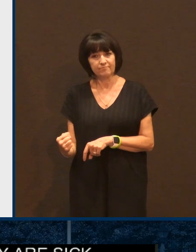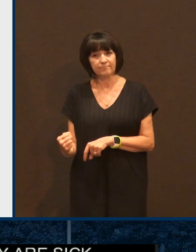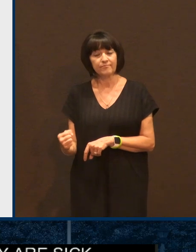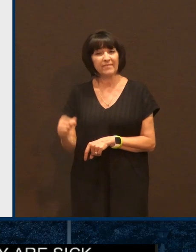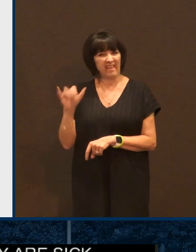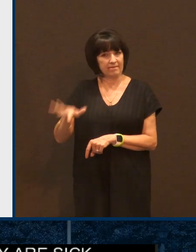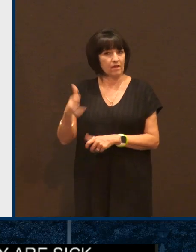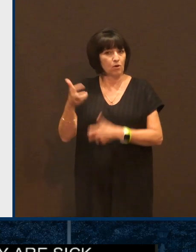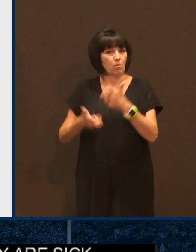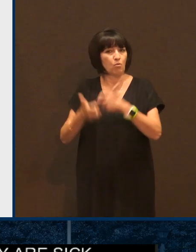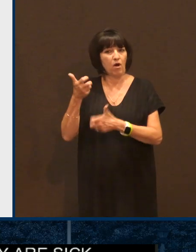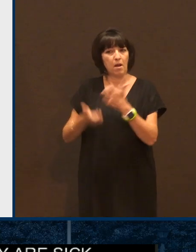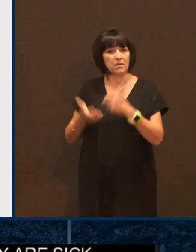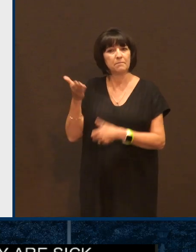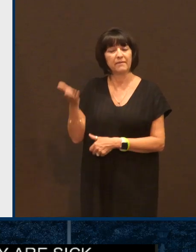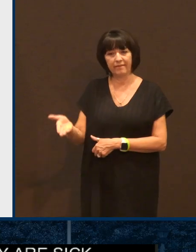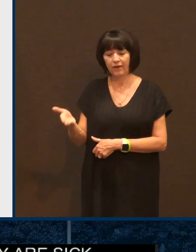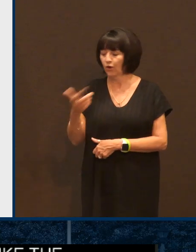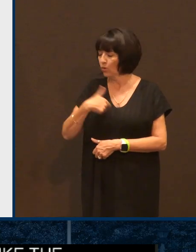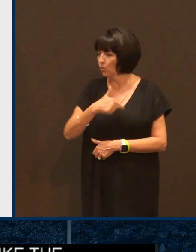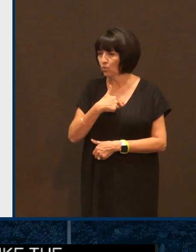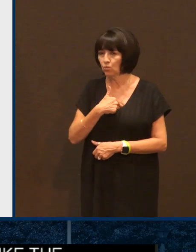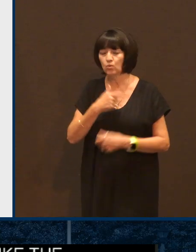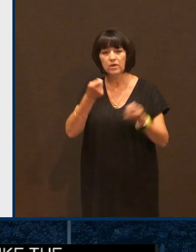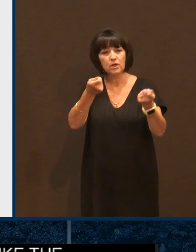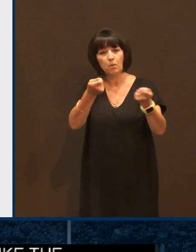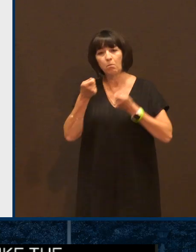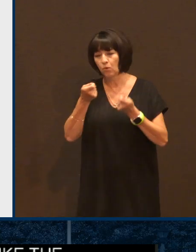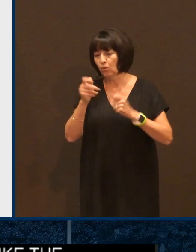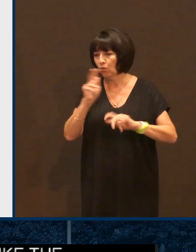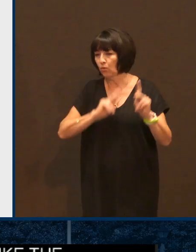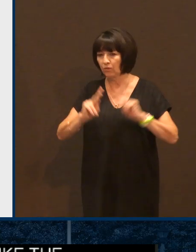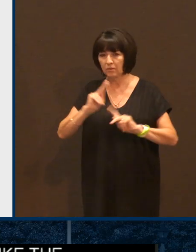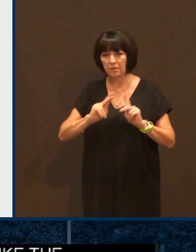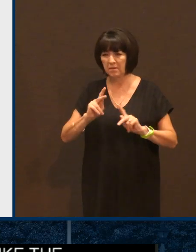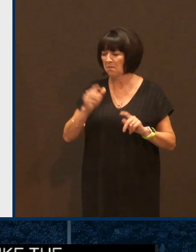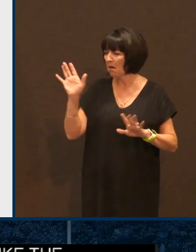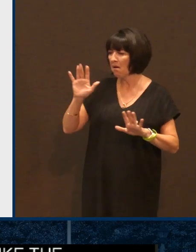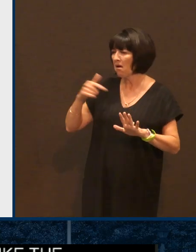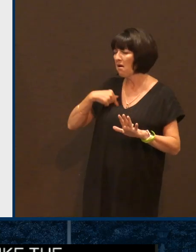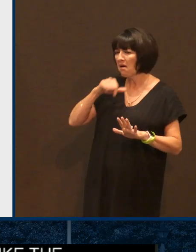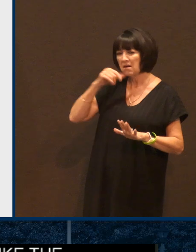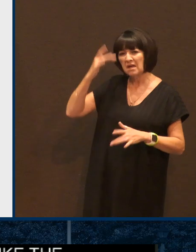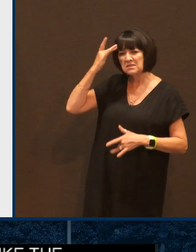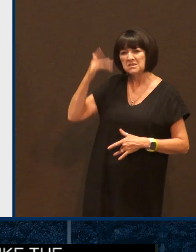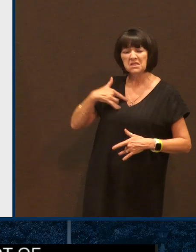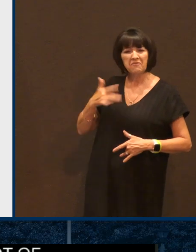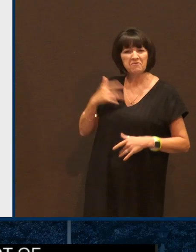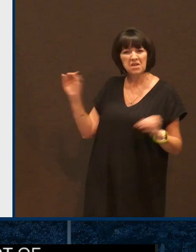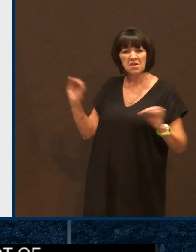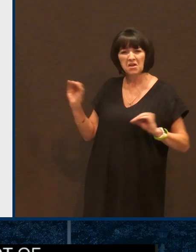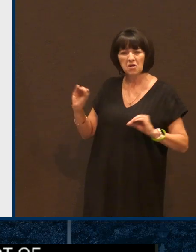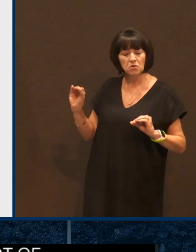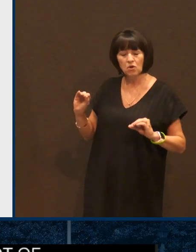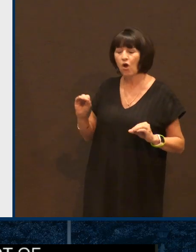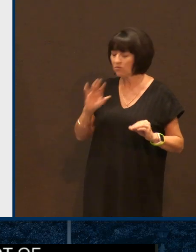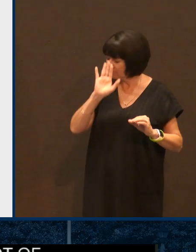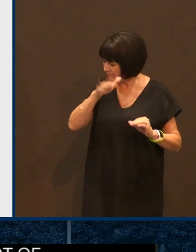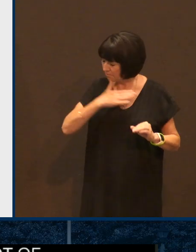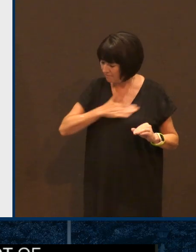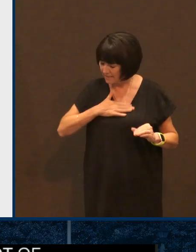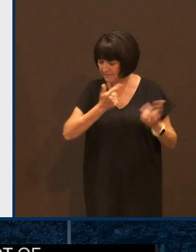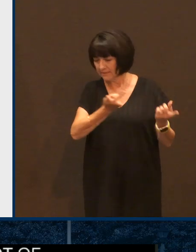problem there, and we were able to get people to come and get tested even though they weren't symptomatic, we were having some difficulty filling out some of the sites. And